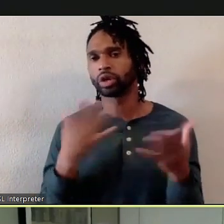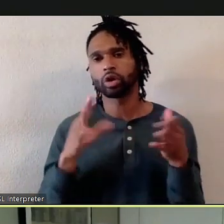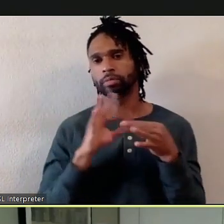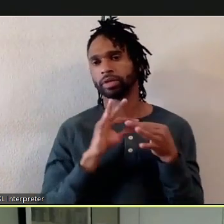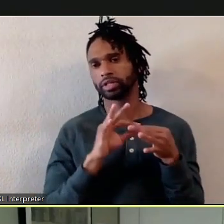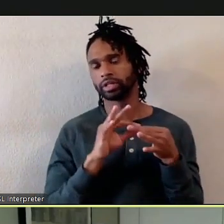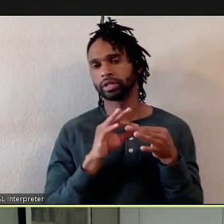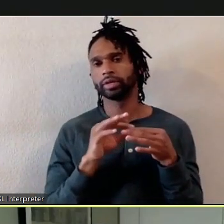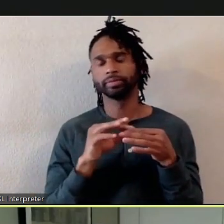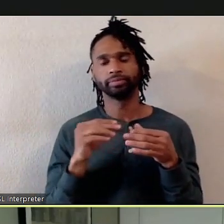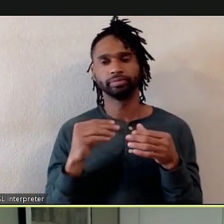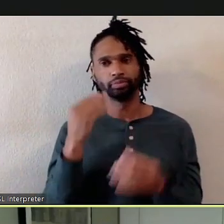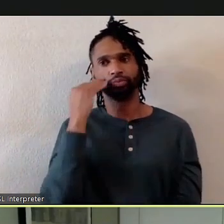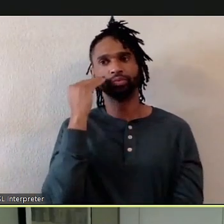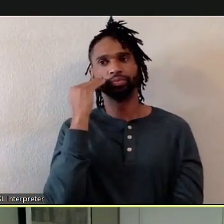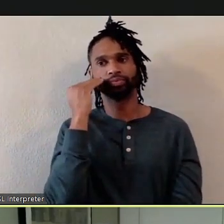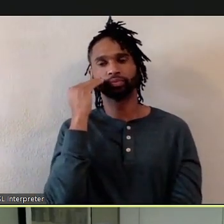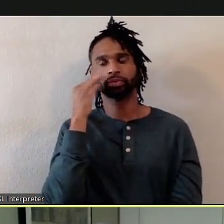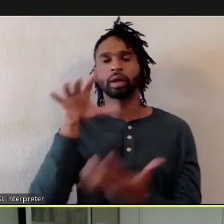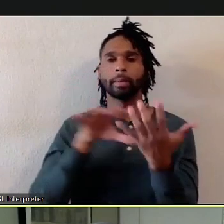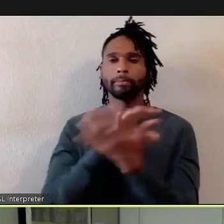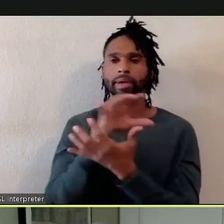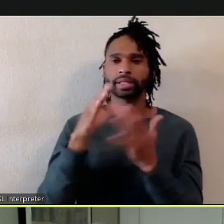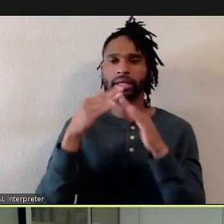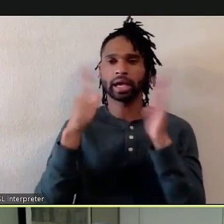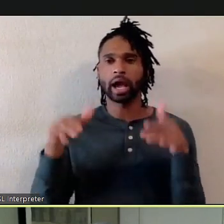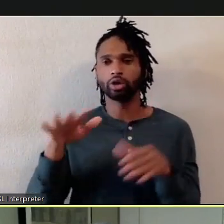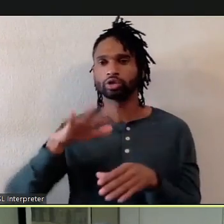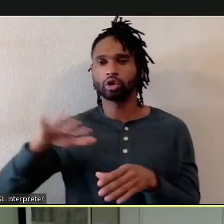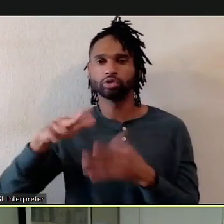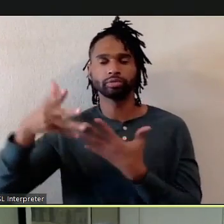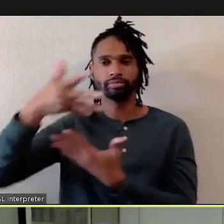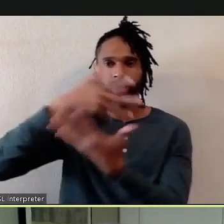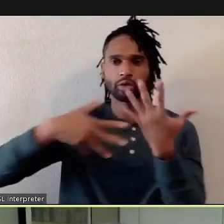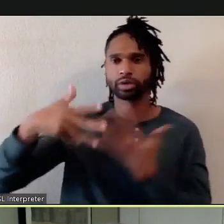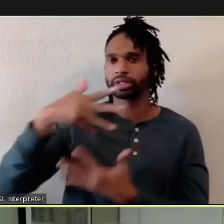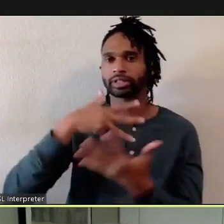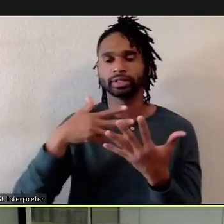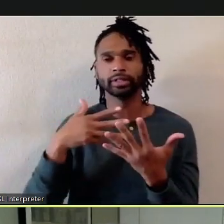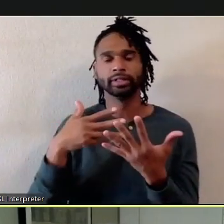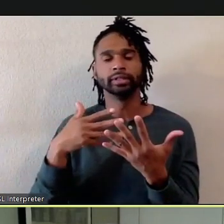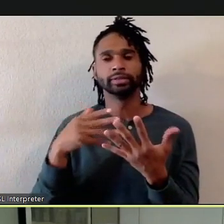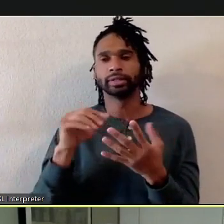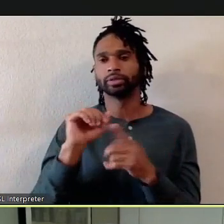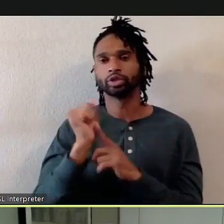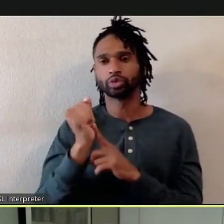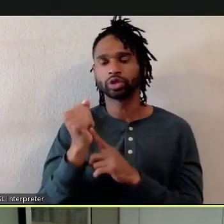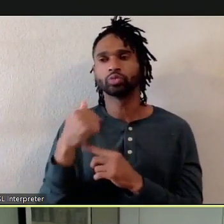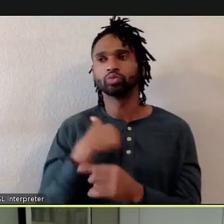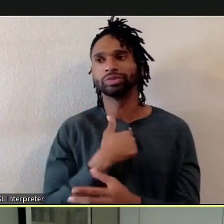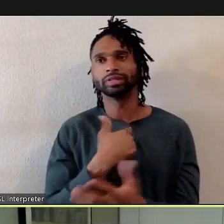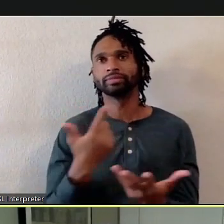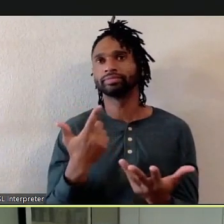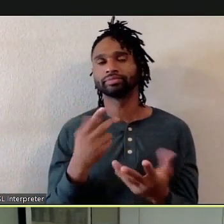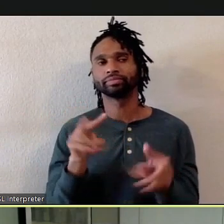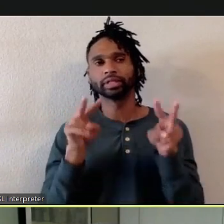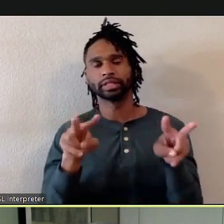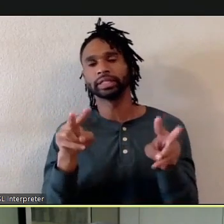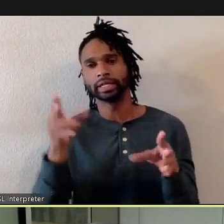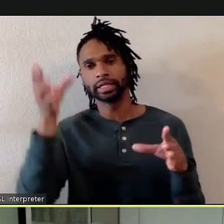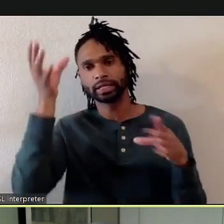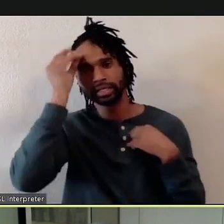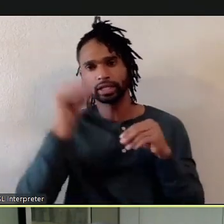we certainly know that mixing of households and gatherings are situations where we see disease